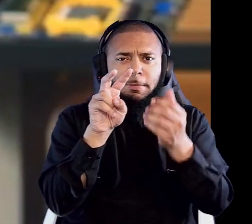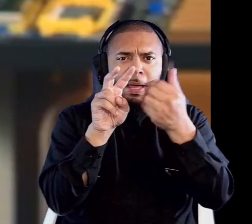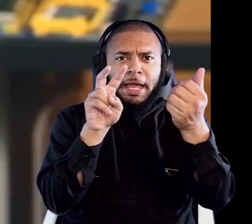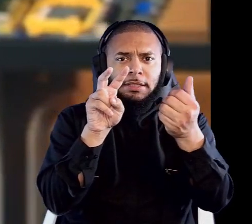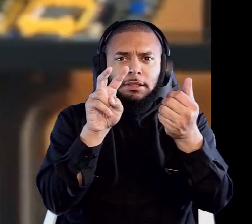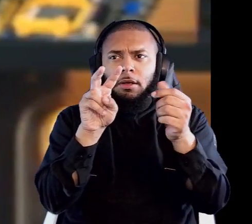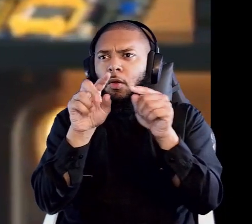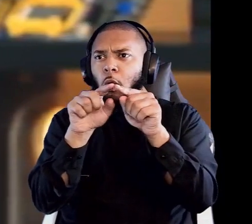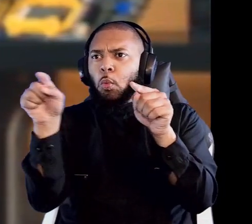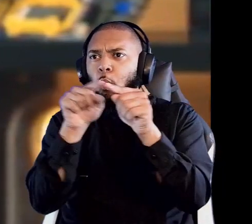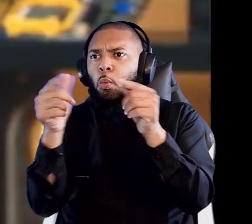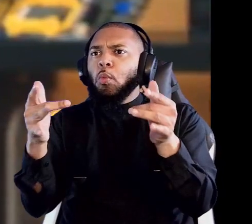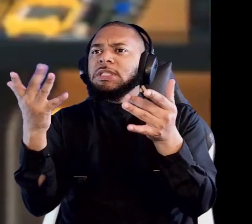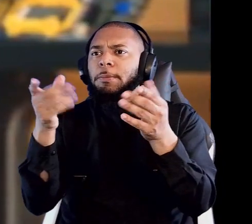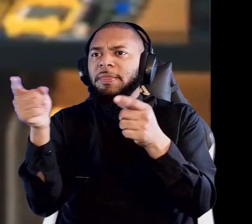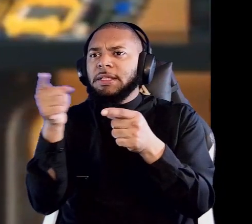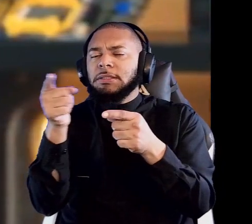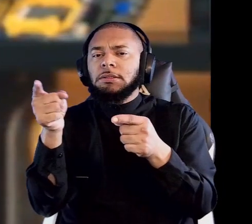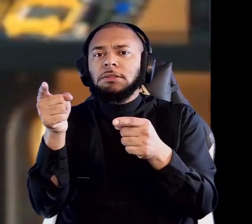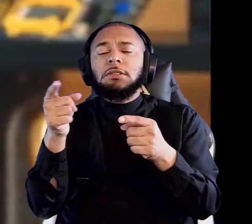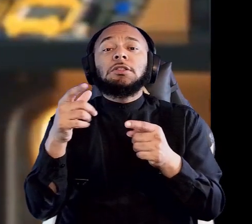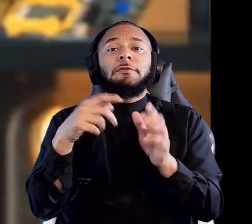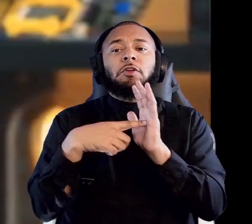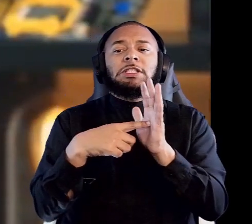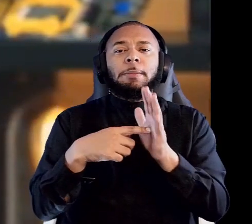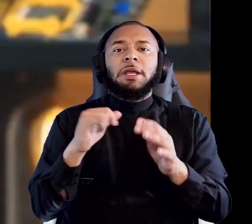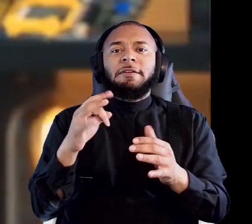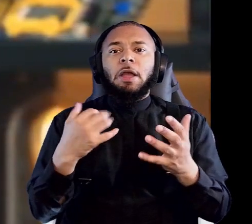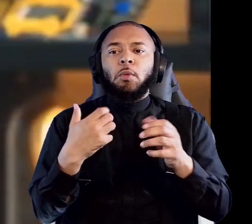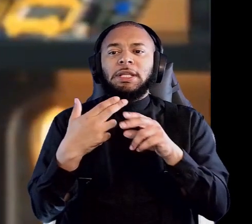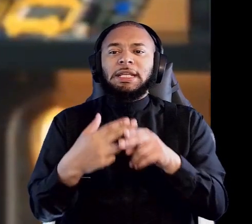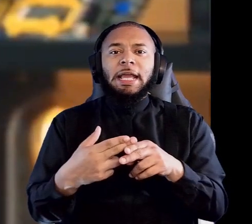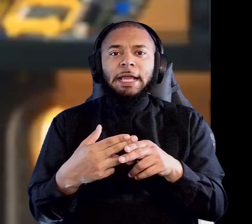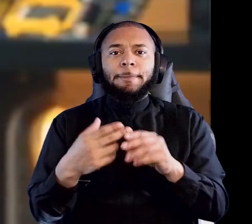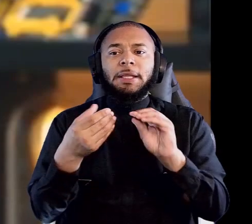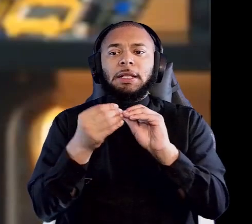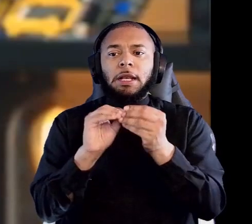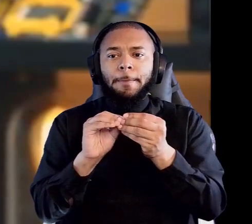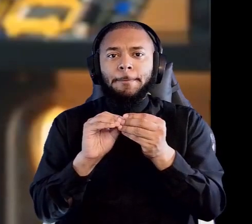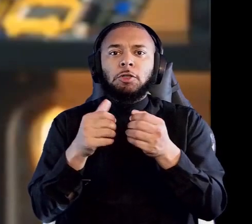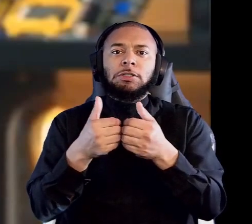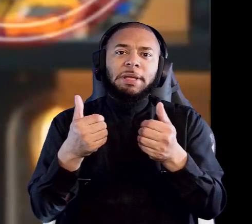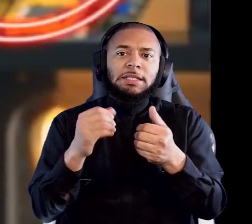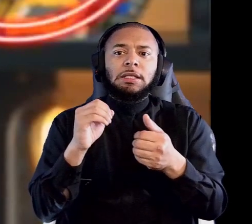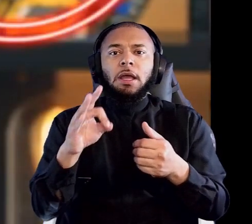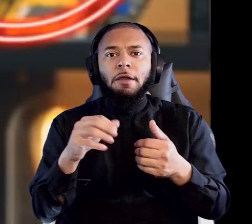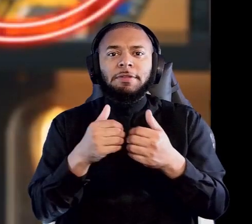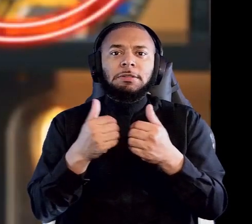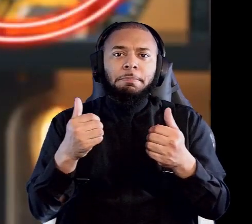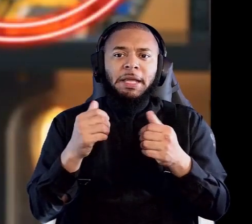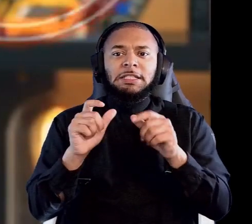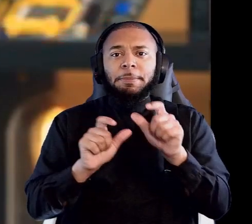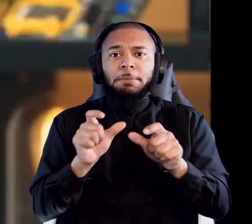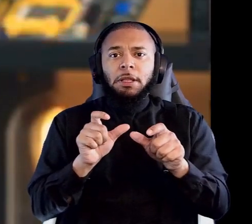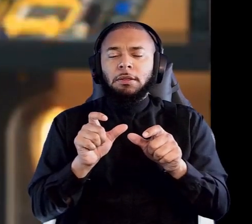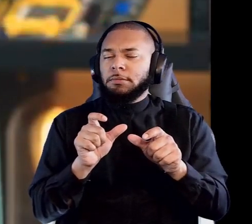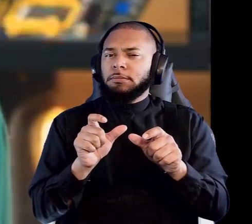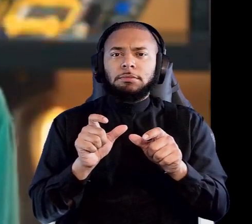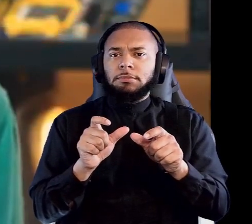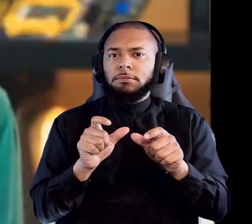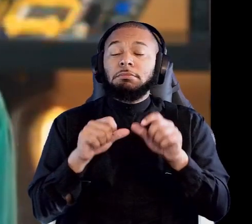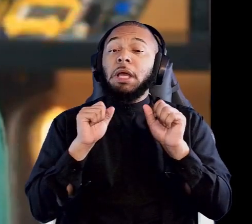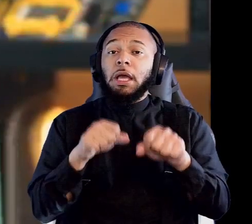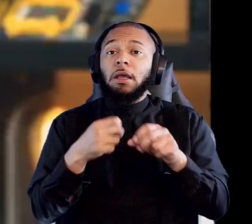called number of people, I couldn't make it number space of space people, but I could make